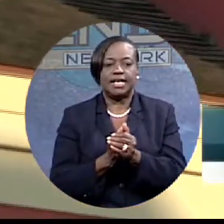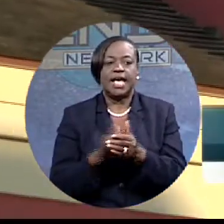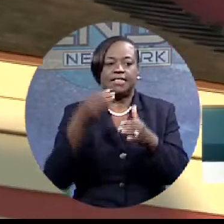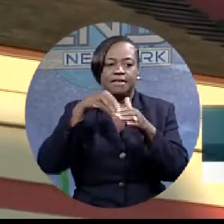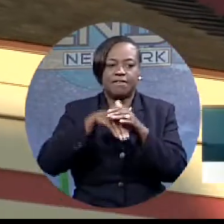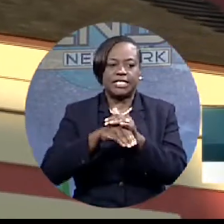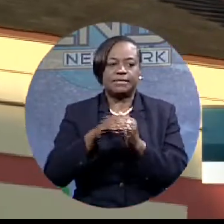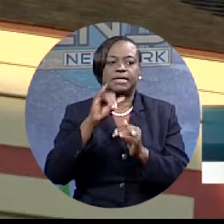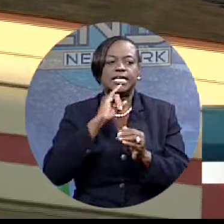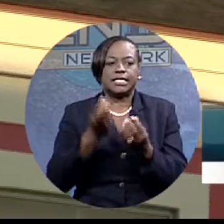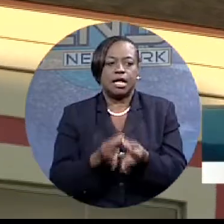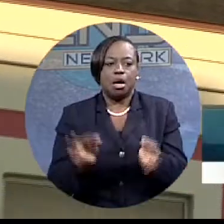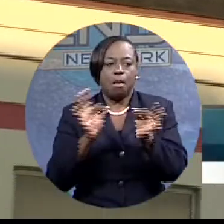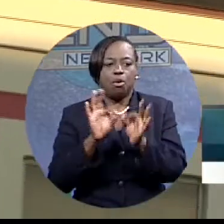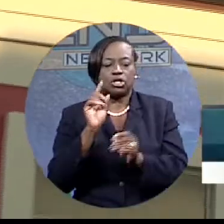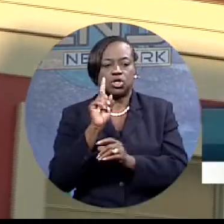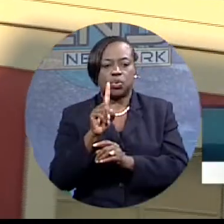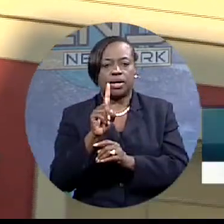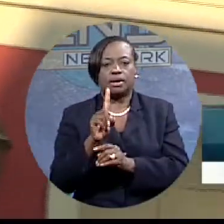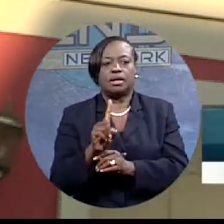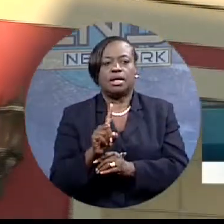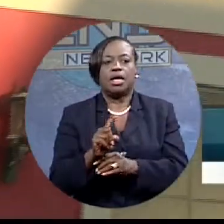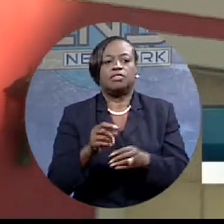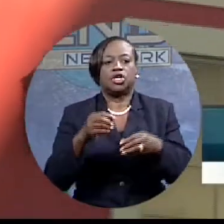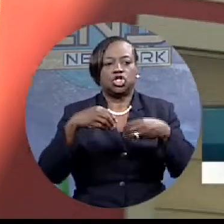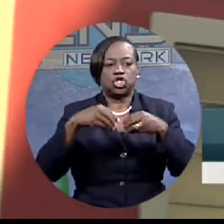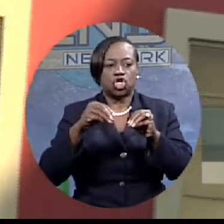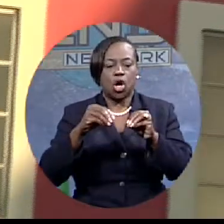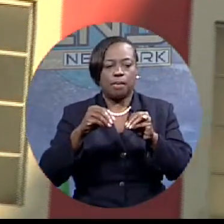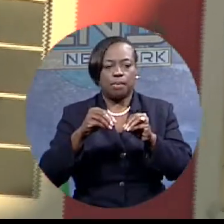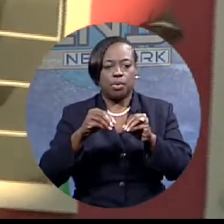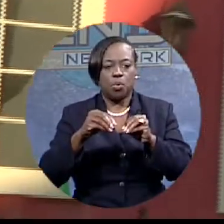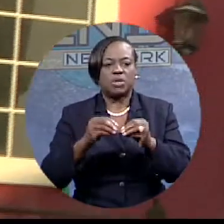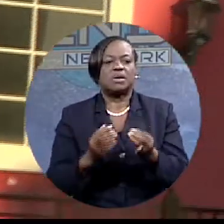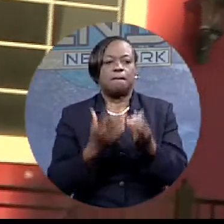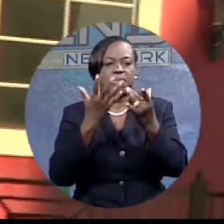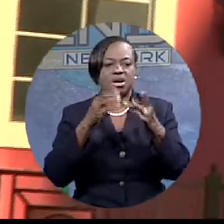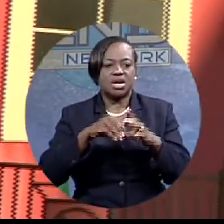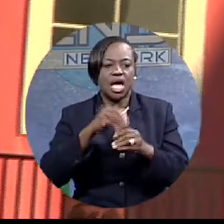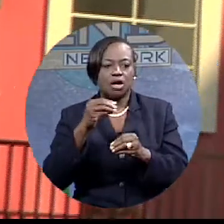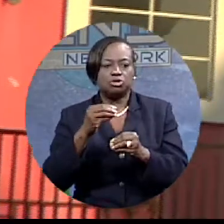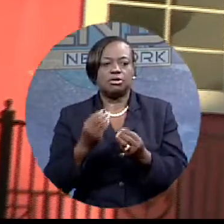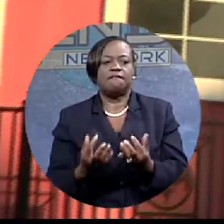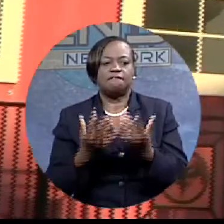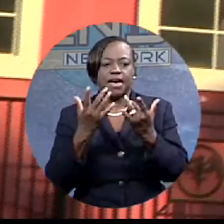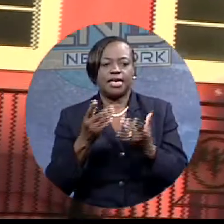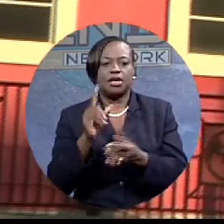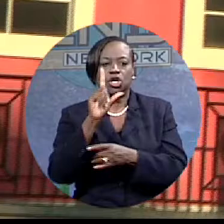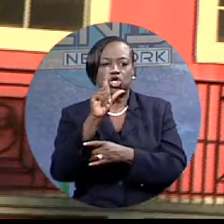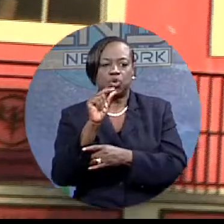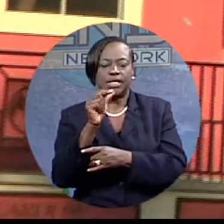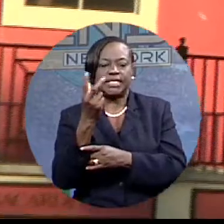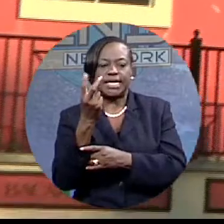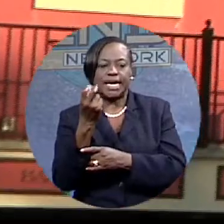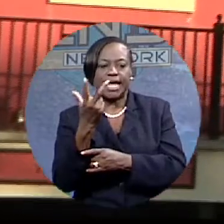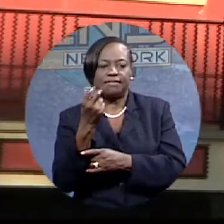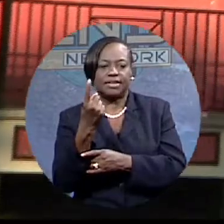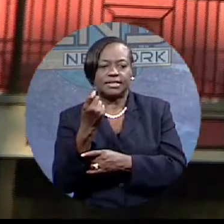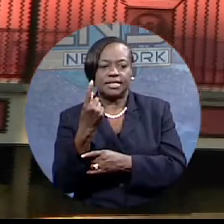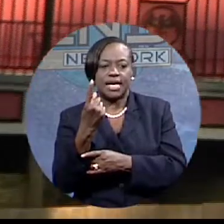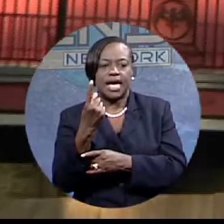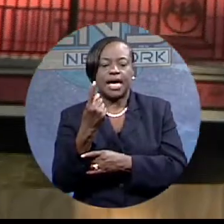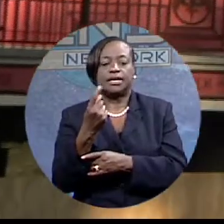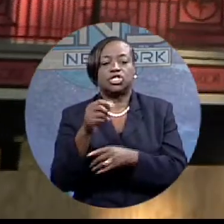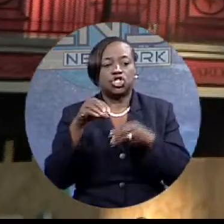investment is a significant one. The store was gutted during a fire on Bay Street in February 2011, and its doors have remained closed since